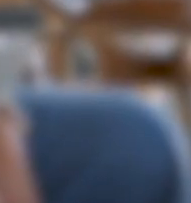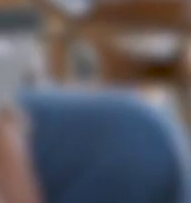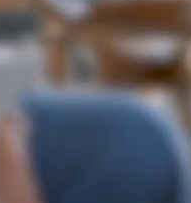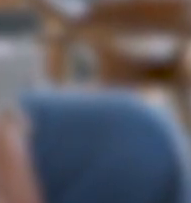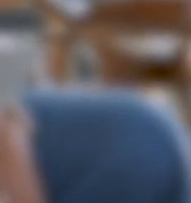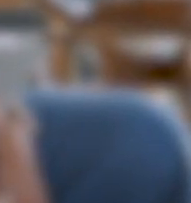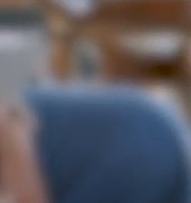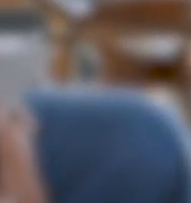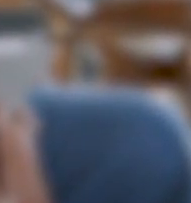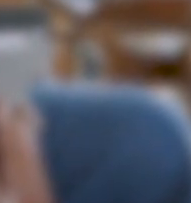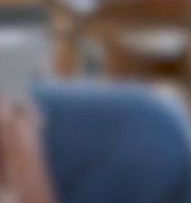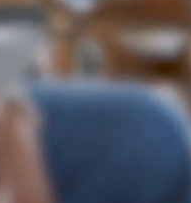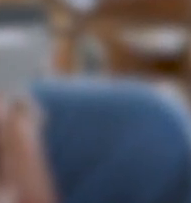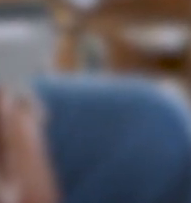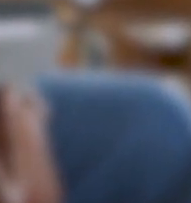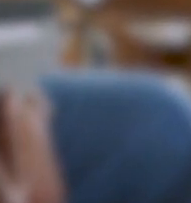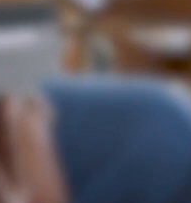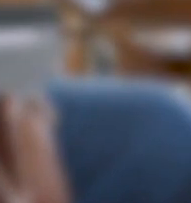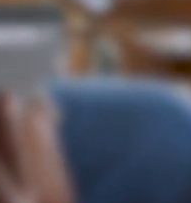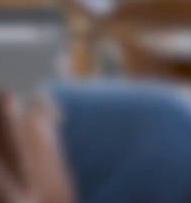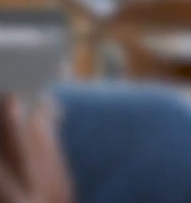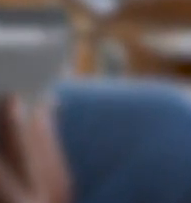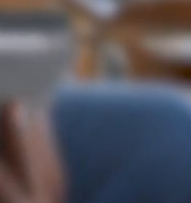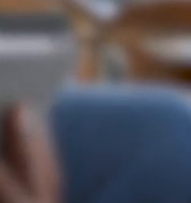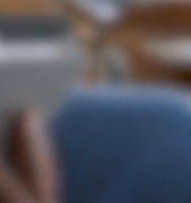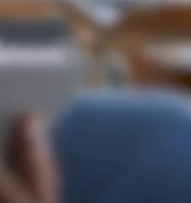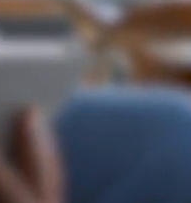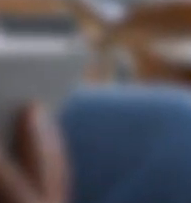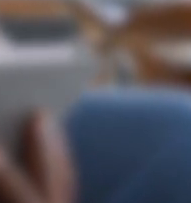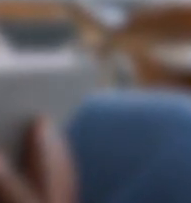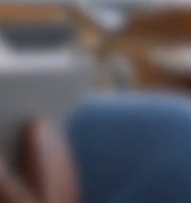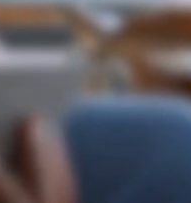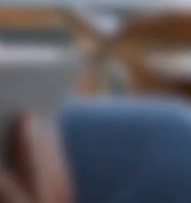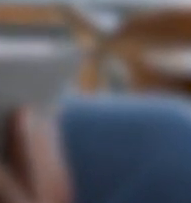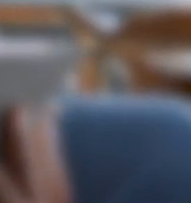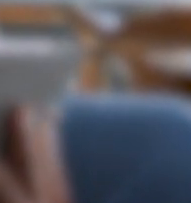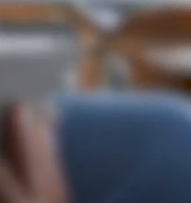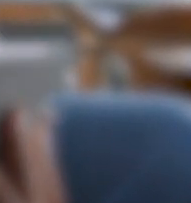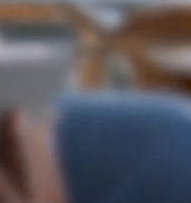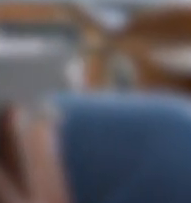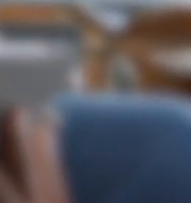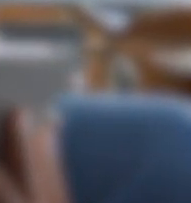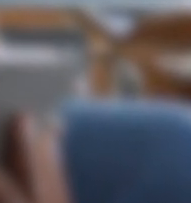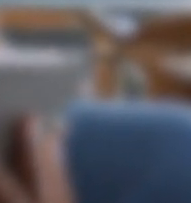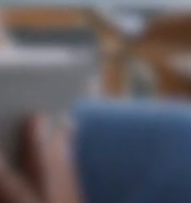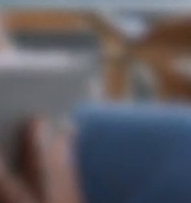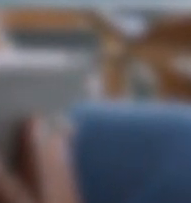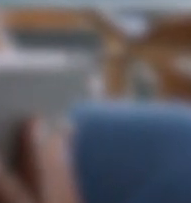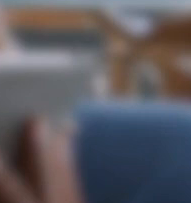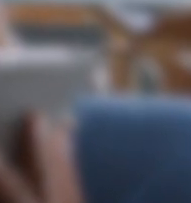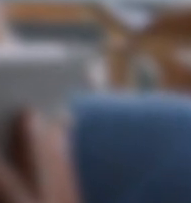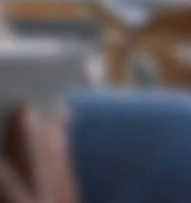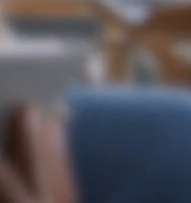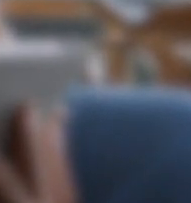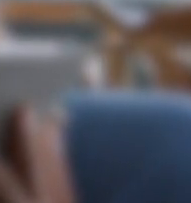We are delighted to welcome you today to our CBS Family Service. If you are watching us on Hope TV or listening on Hope FM,